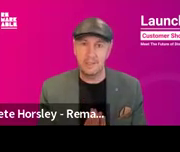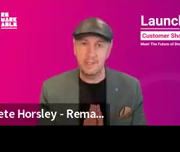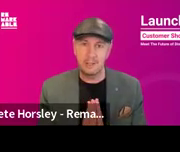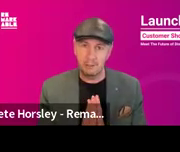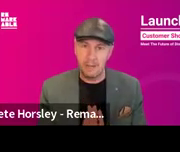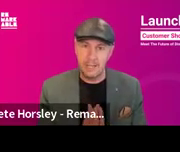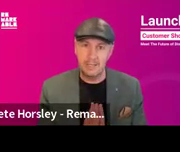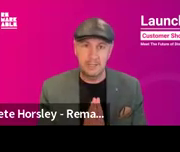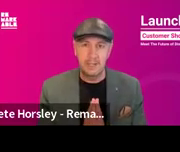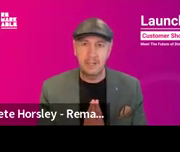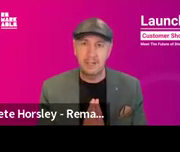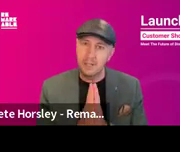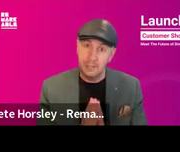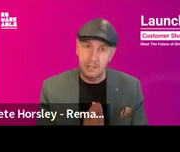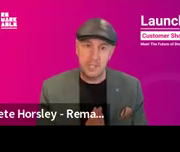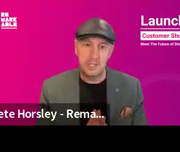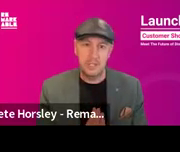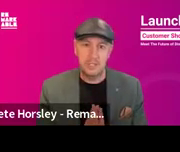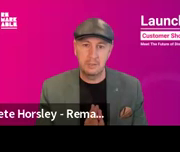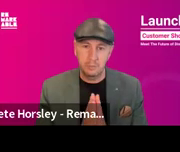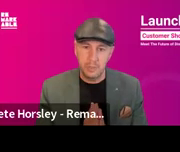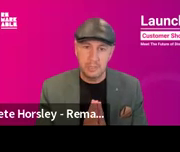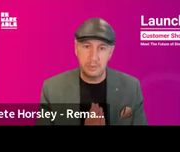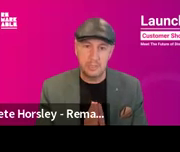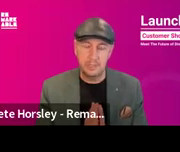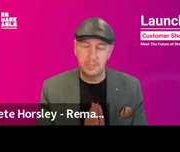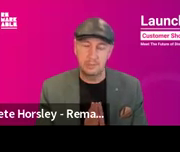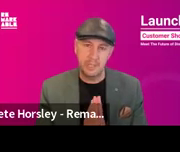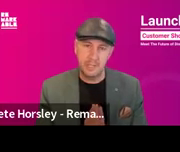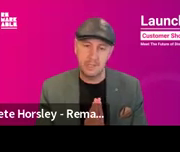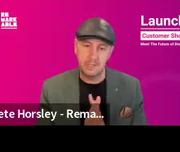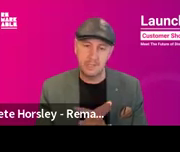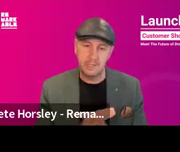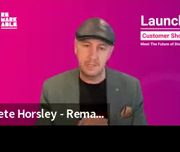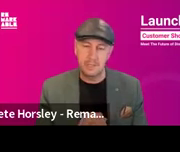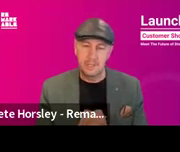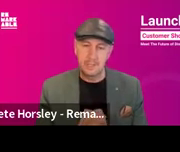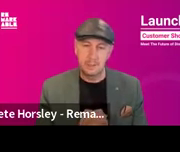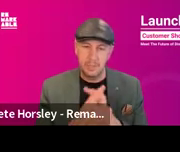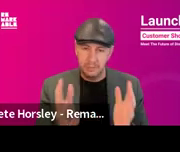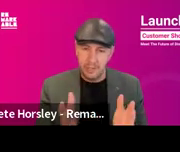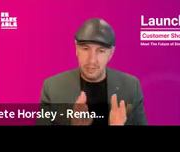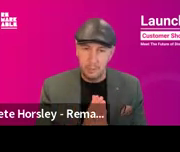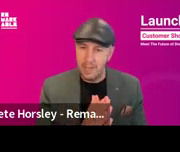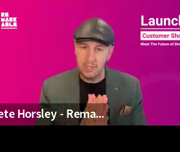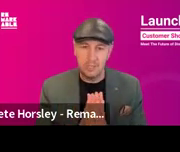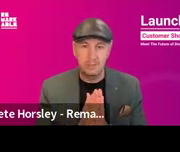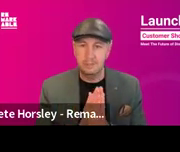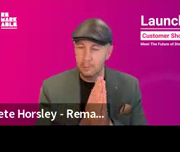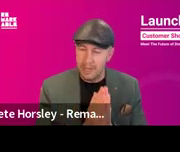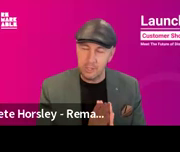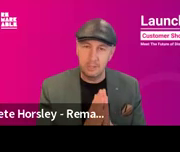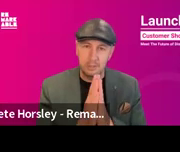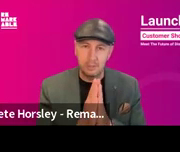these founders are creating are life-changing and really, really fantastic to see. But founders, your